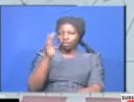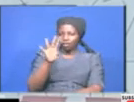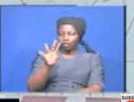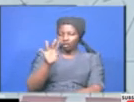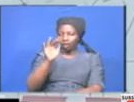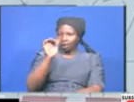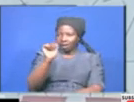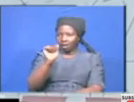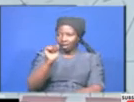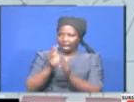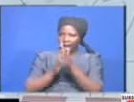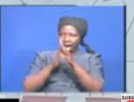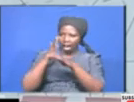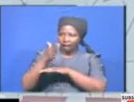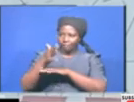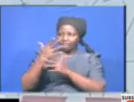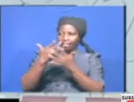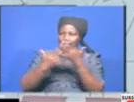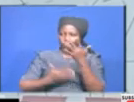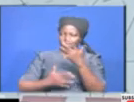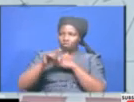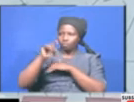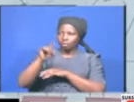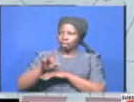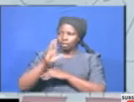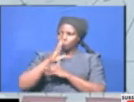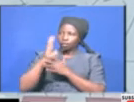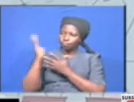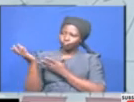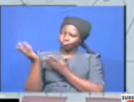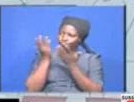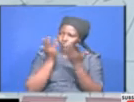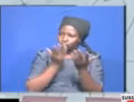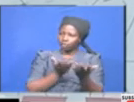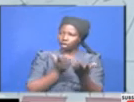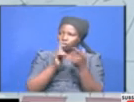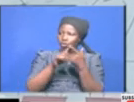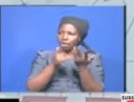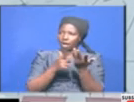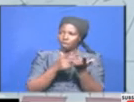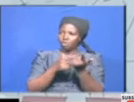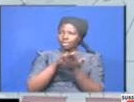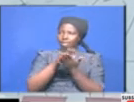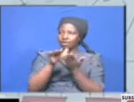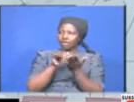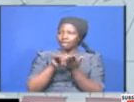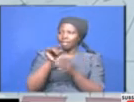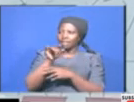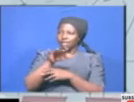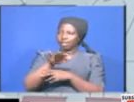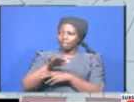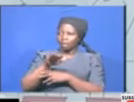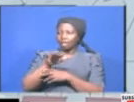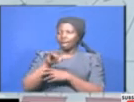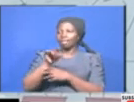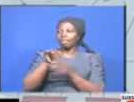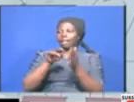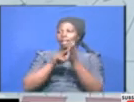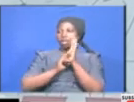that, mm-hmm. the forms then must be brought physically to the tallying center. That is a requirement as far as the